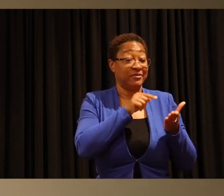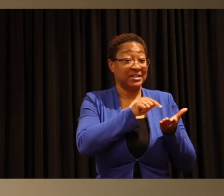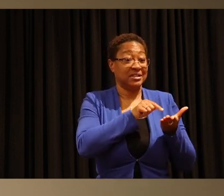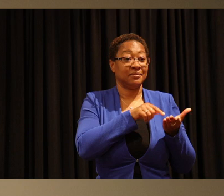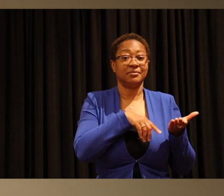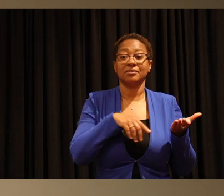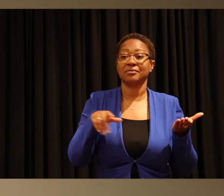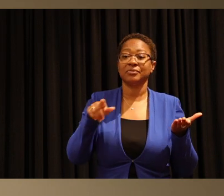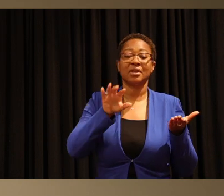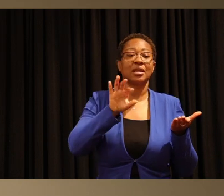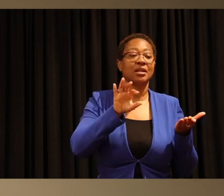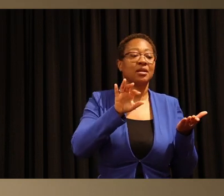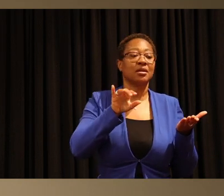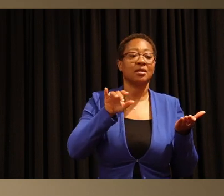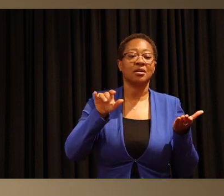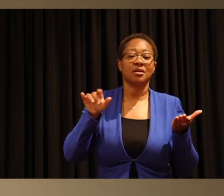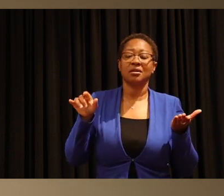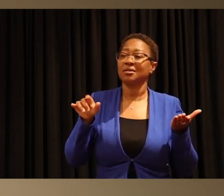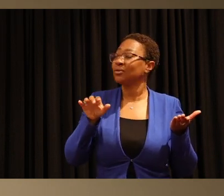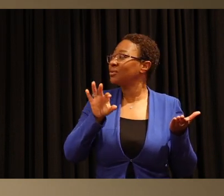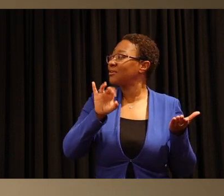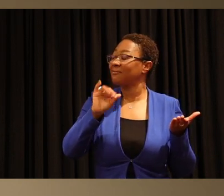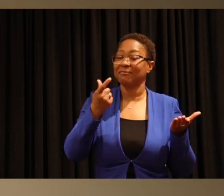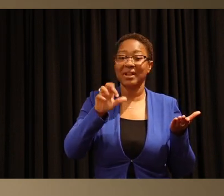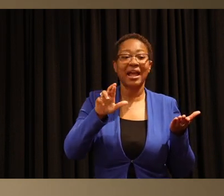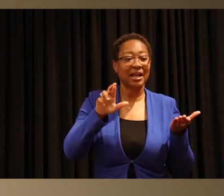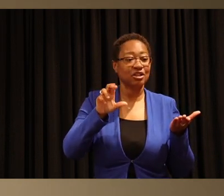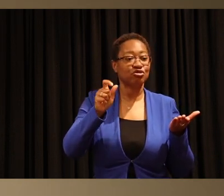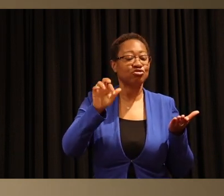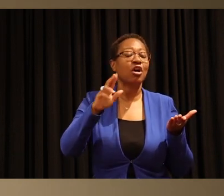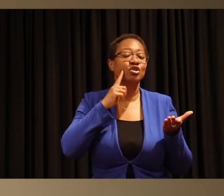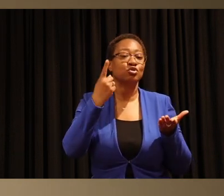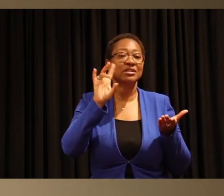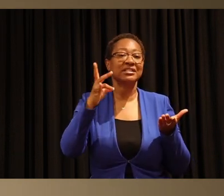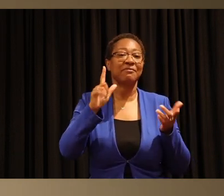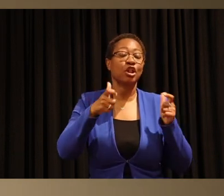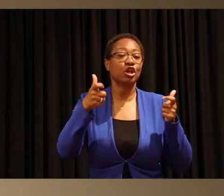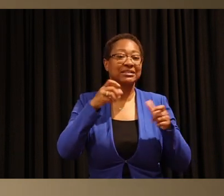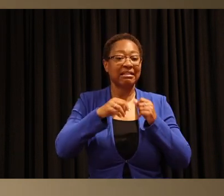look at Flagstar, we're the seventh largest mortgage servicer in the country. We're the seventh largest originator in the country, too.